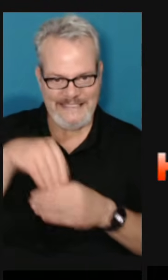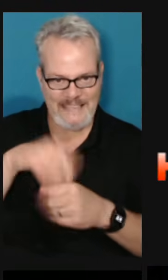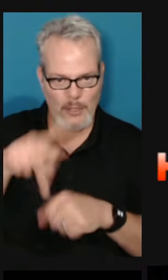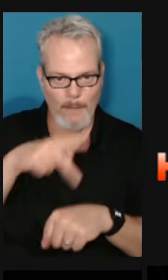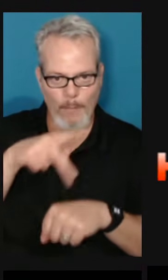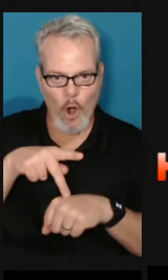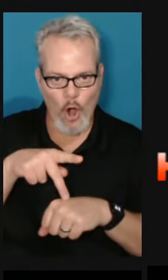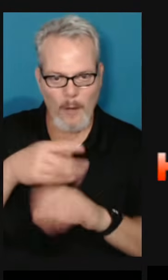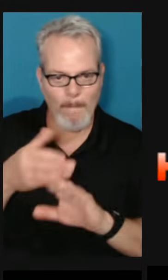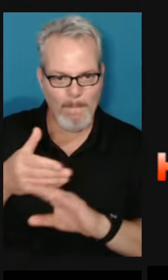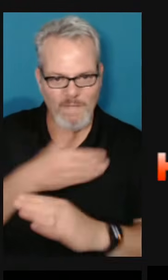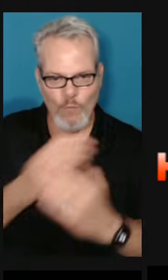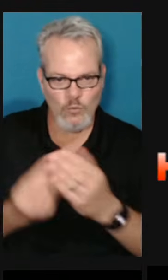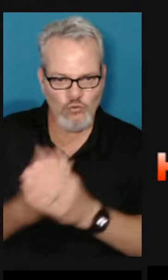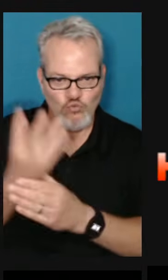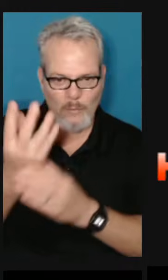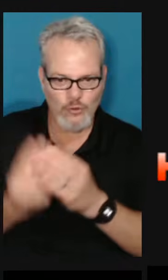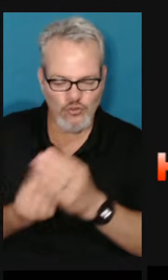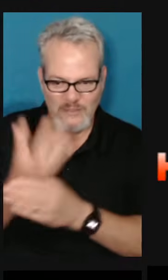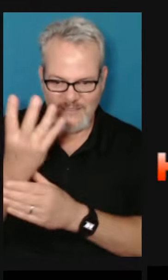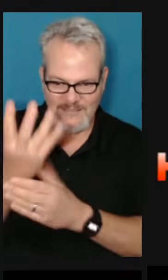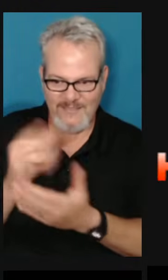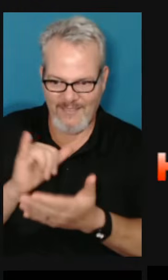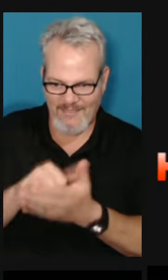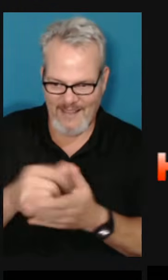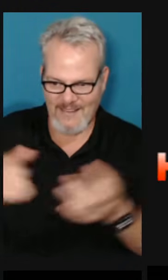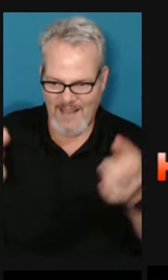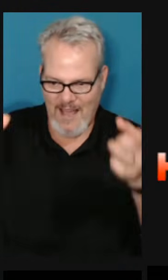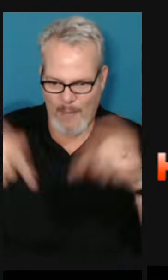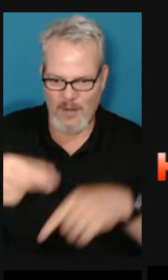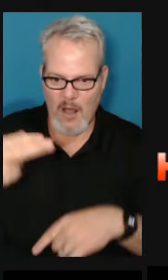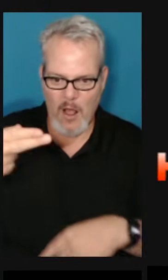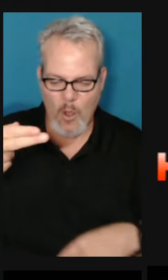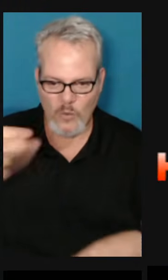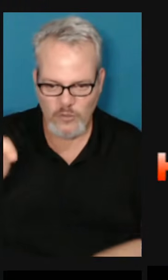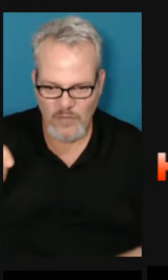of footage that was submitted on Hawaii Tracker. So this was from RAF